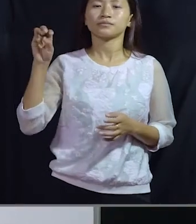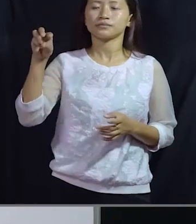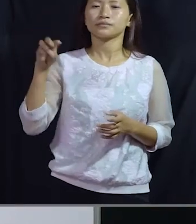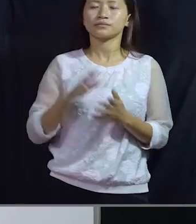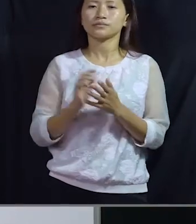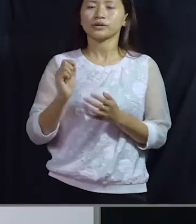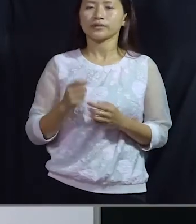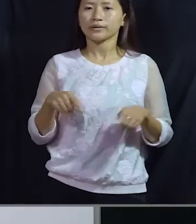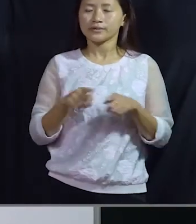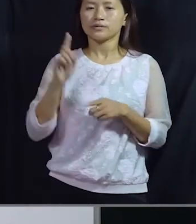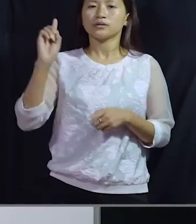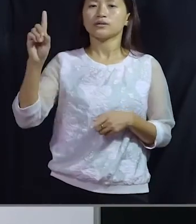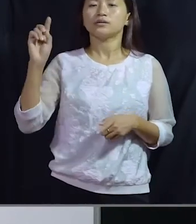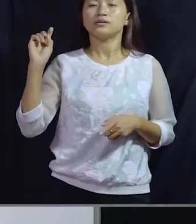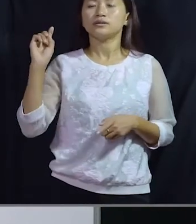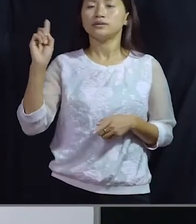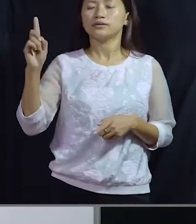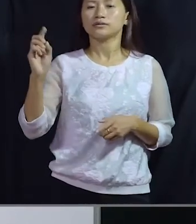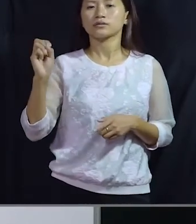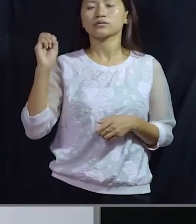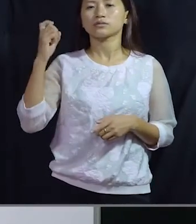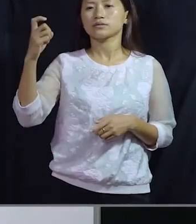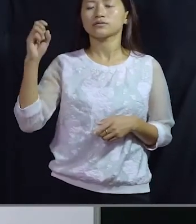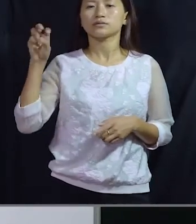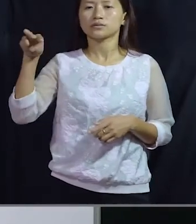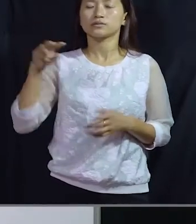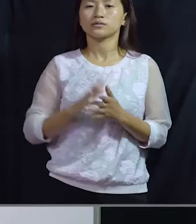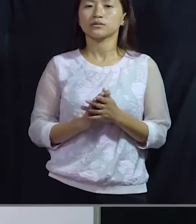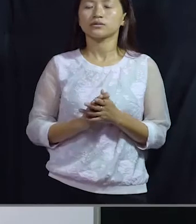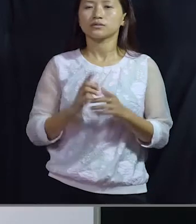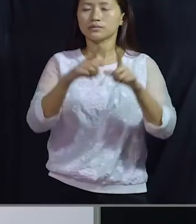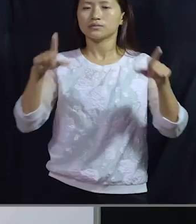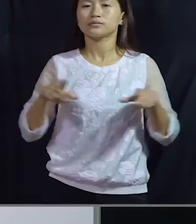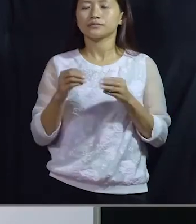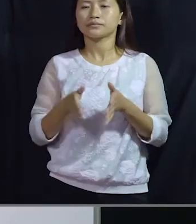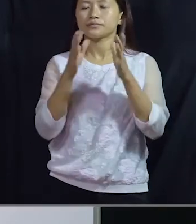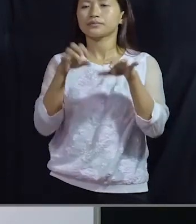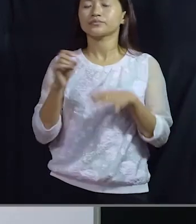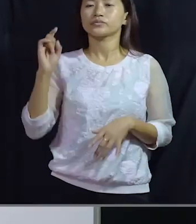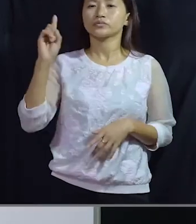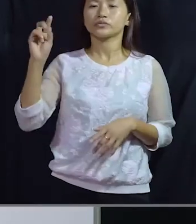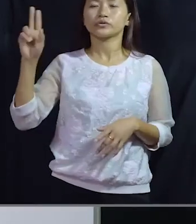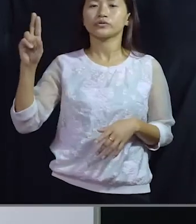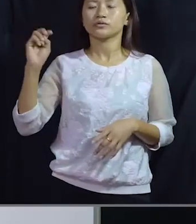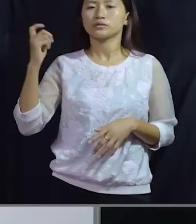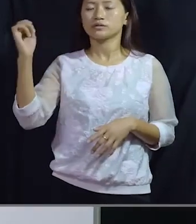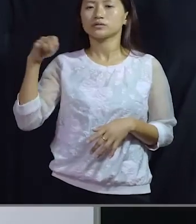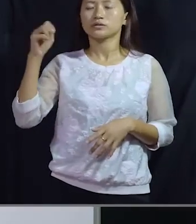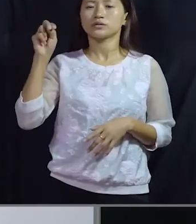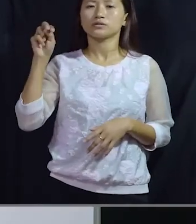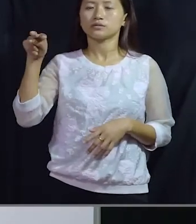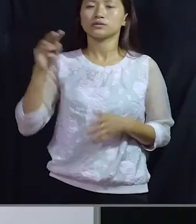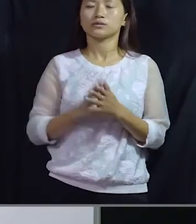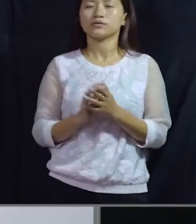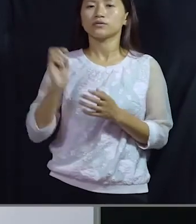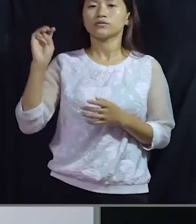at 11,700. Land and building is 12,600. Plant and machinery is